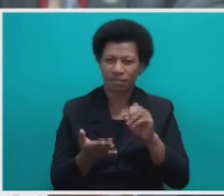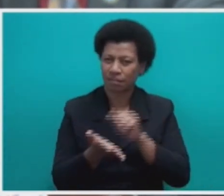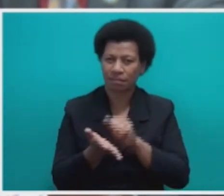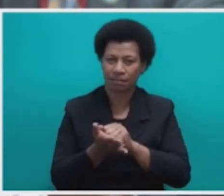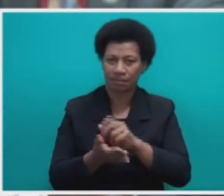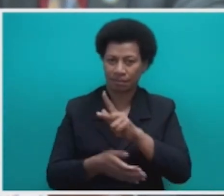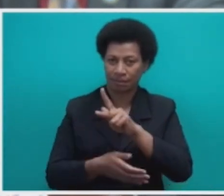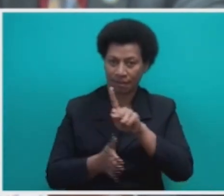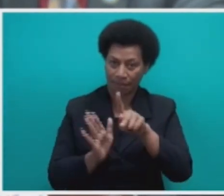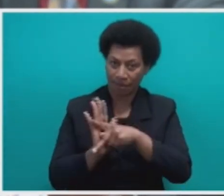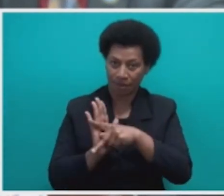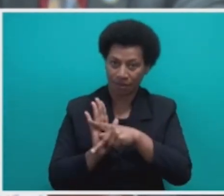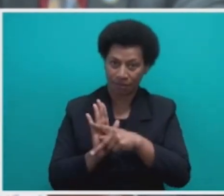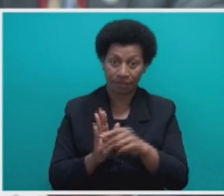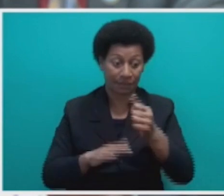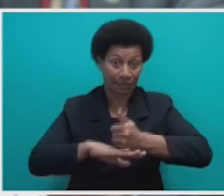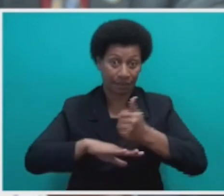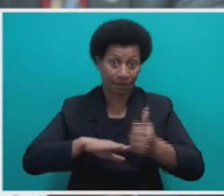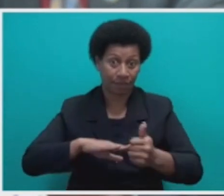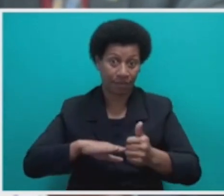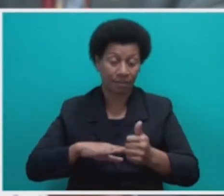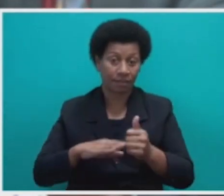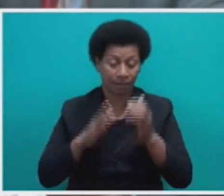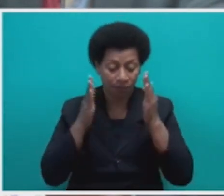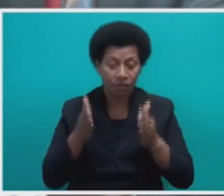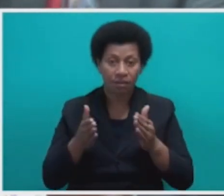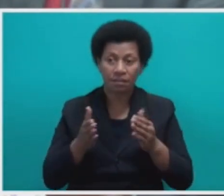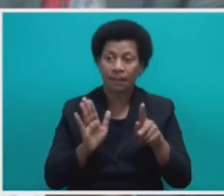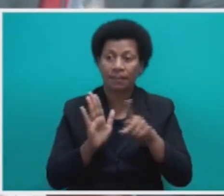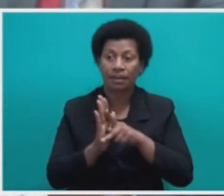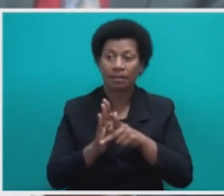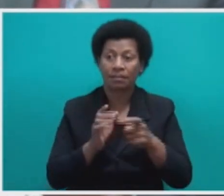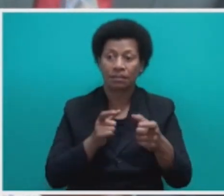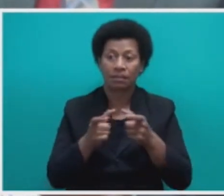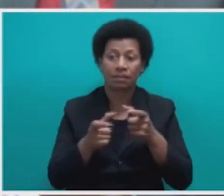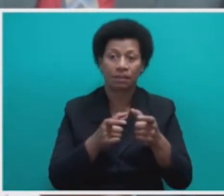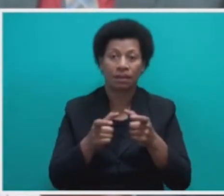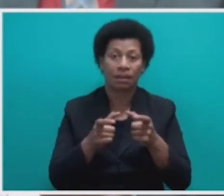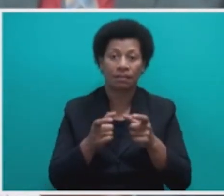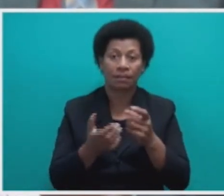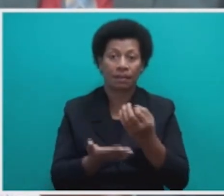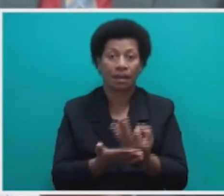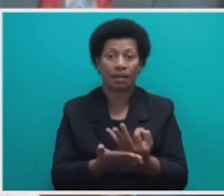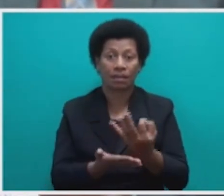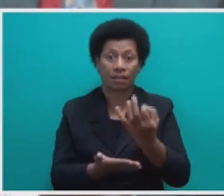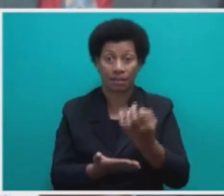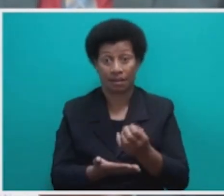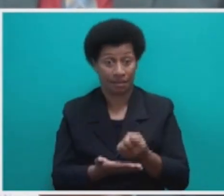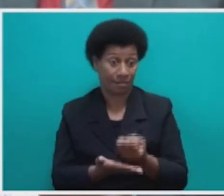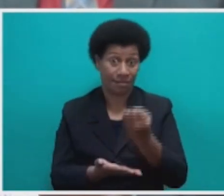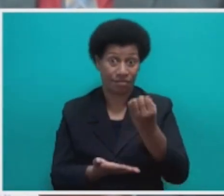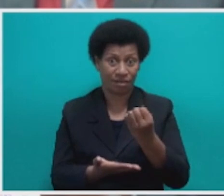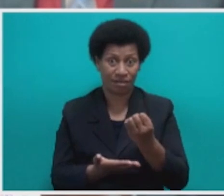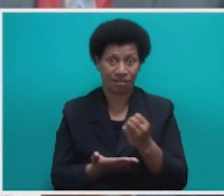as a government, I mean, price control is always and economically not the best thing to do when you're trying to